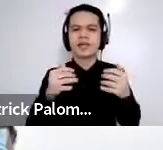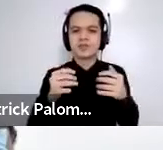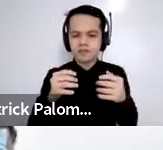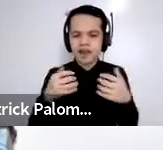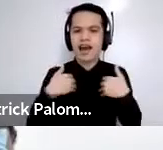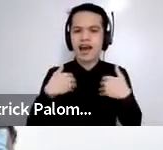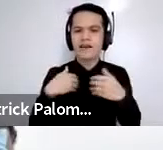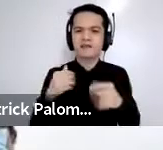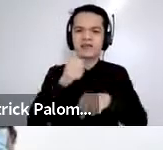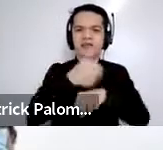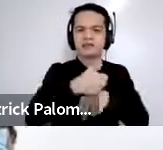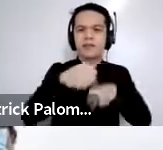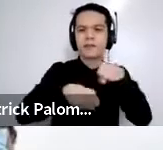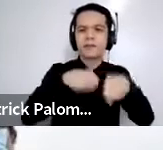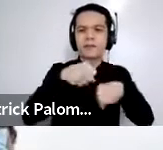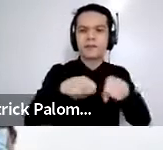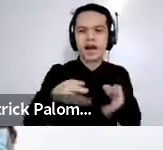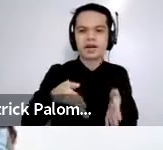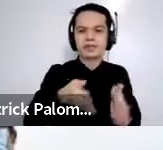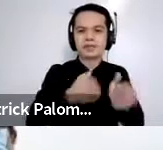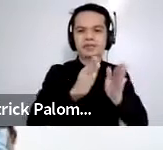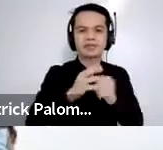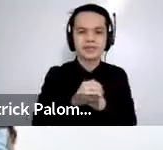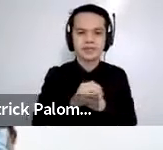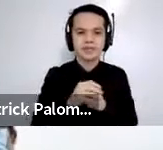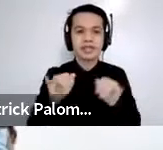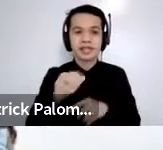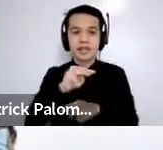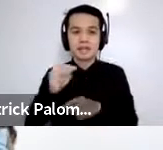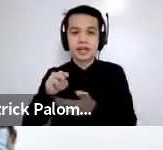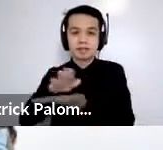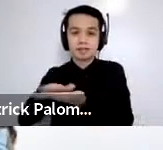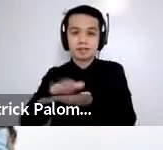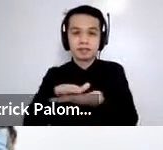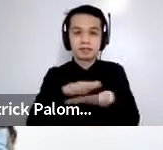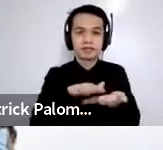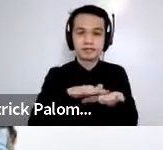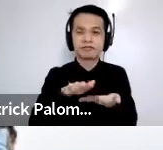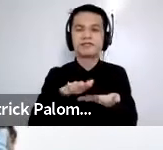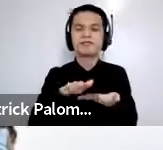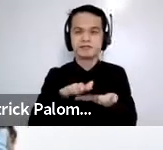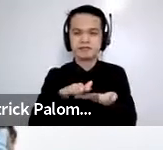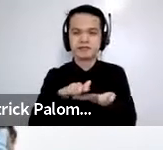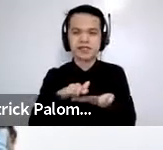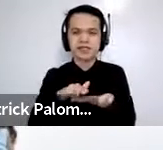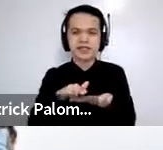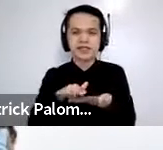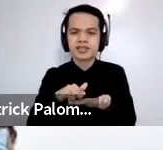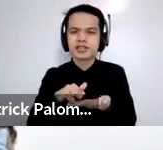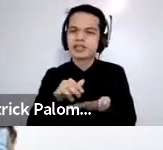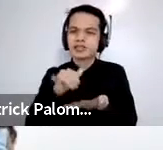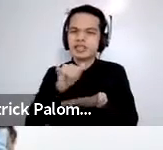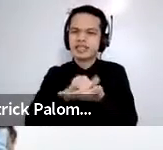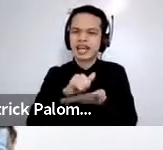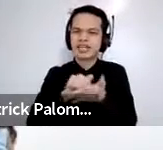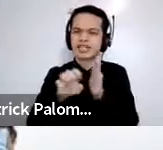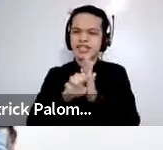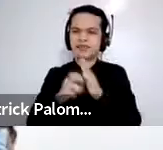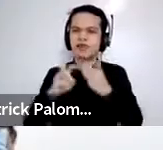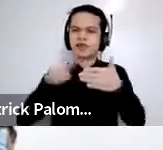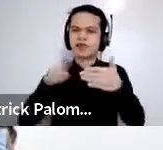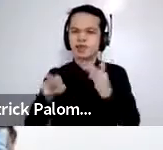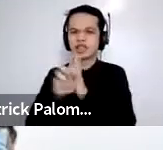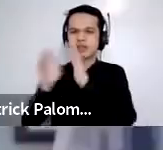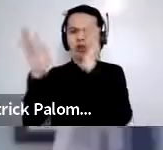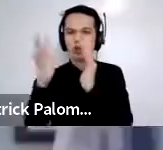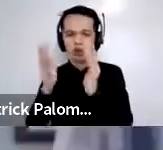Manila River cleanup, of course, this is the scene after every typhoon made up of garbage, and we must really do something about this.